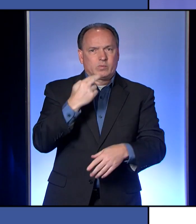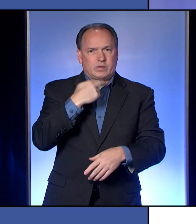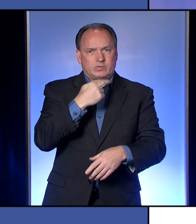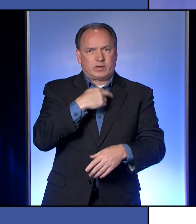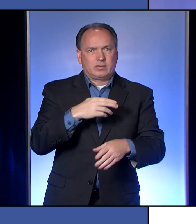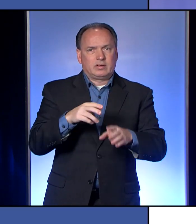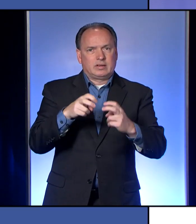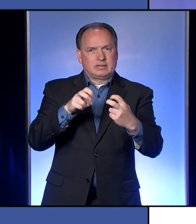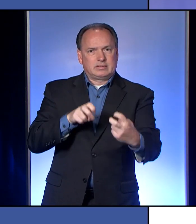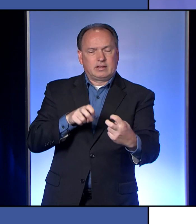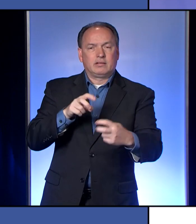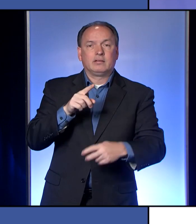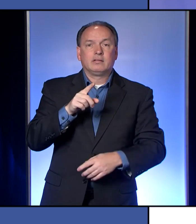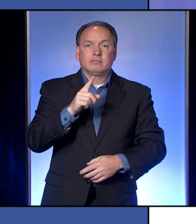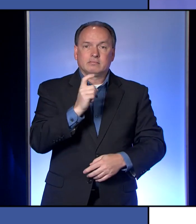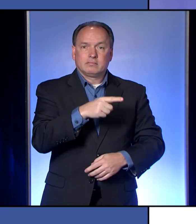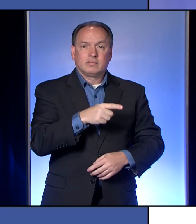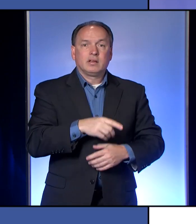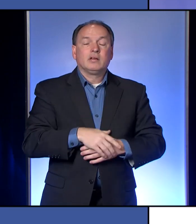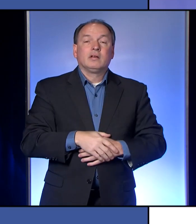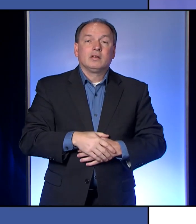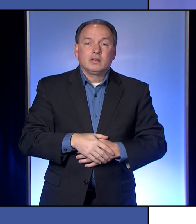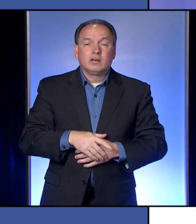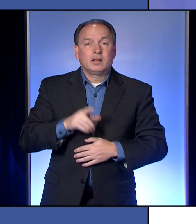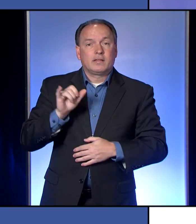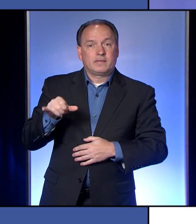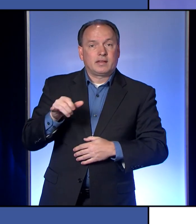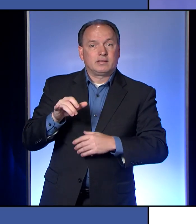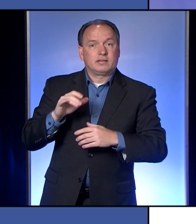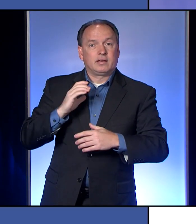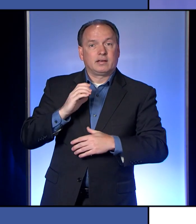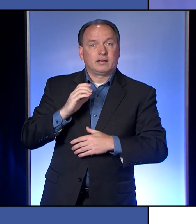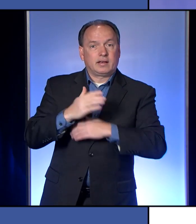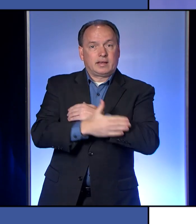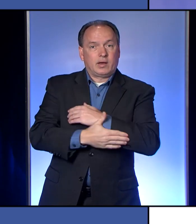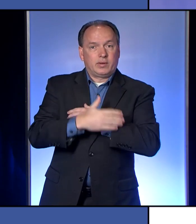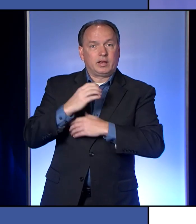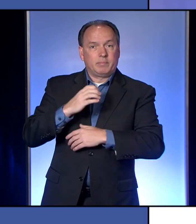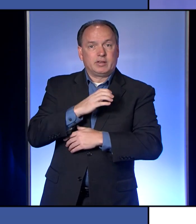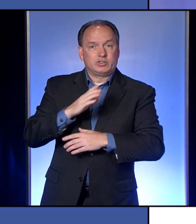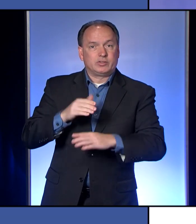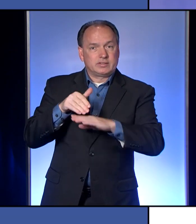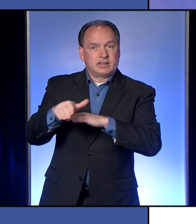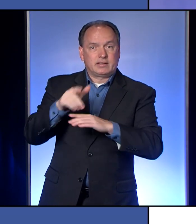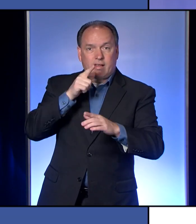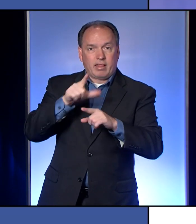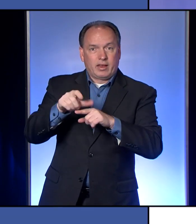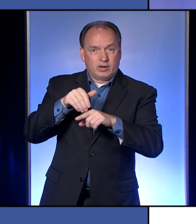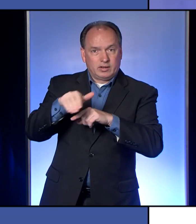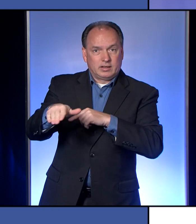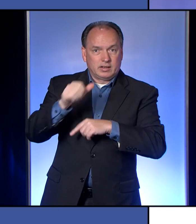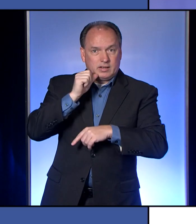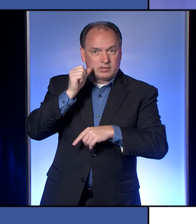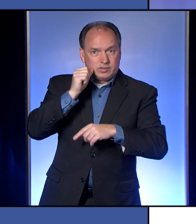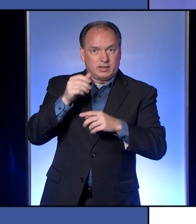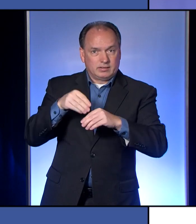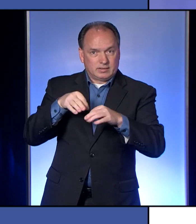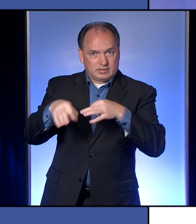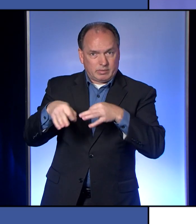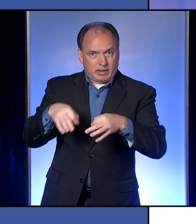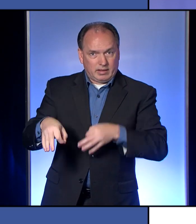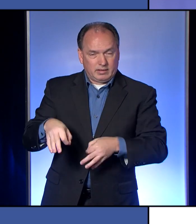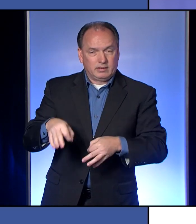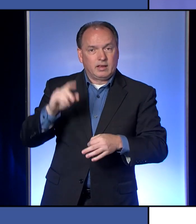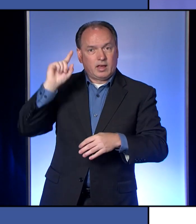has sent the owner of the restaurant in Corey a letter explaining